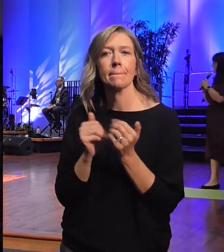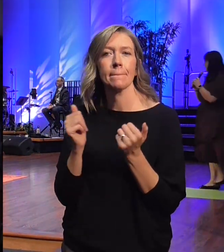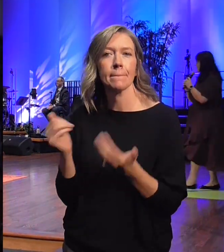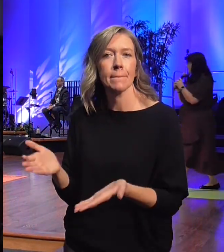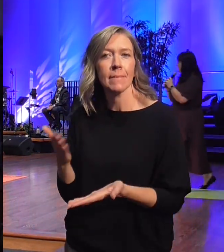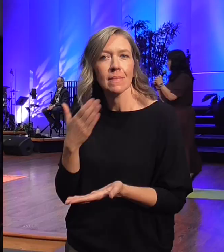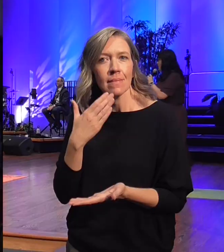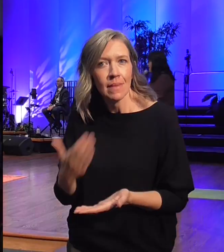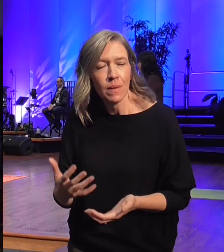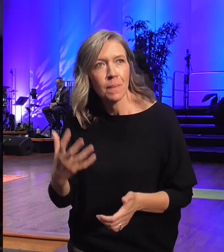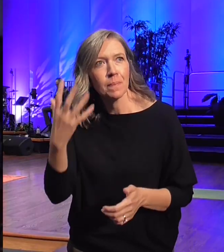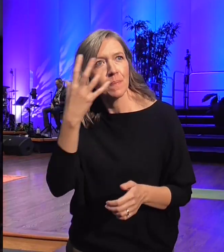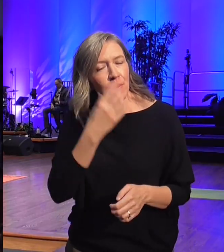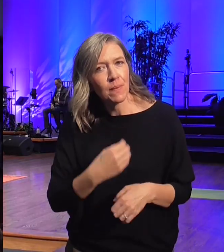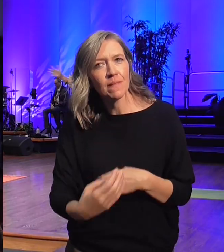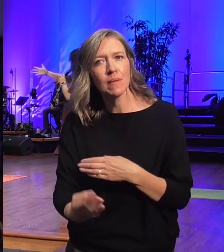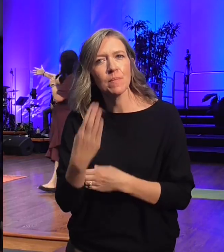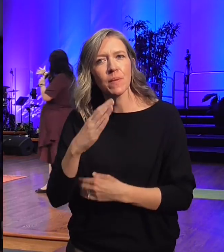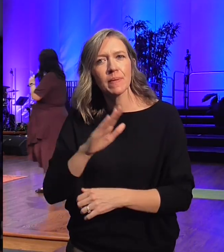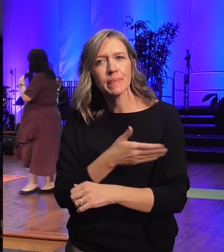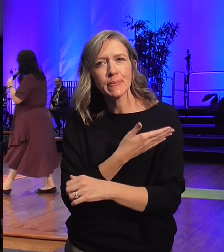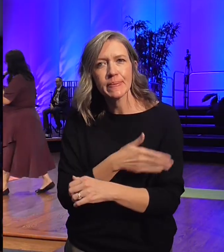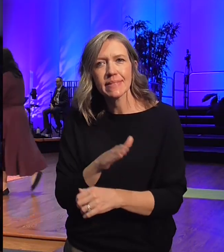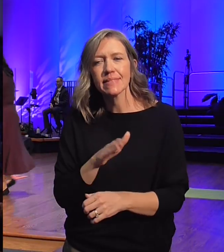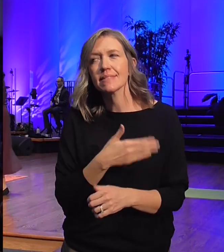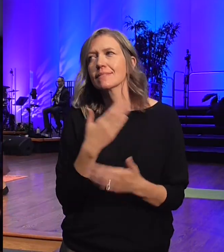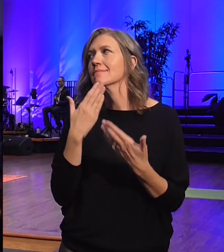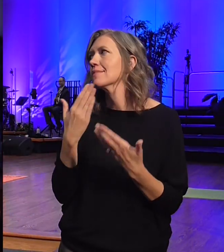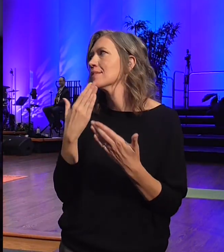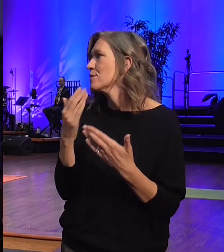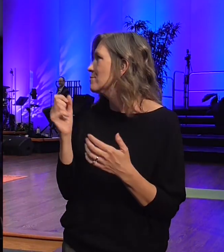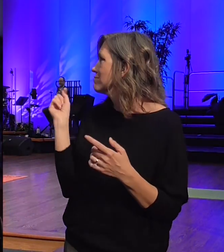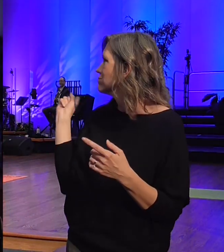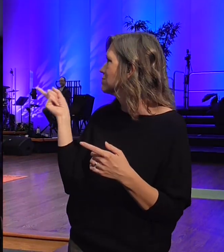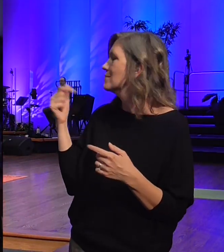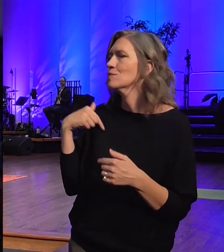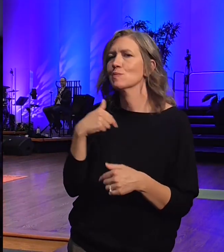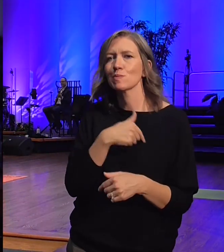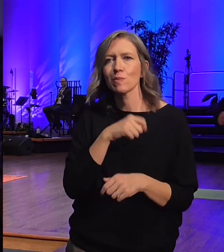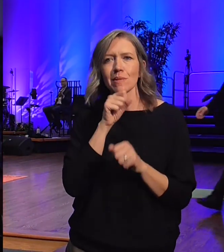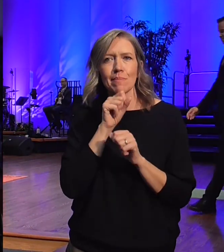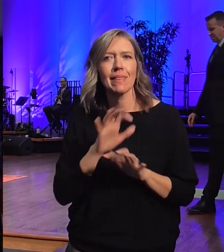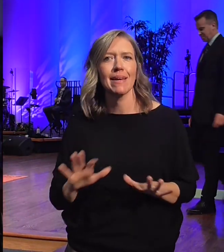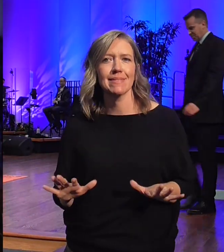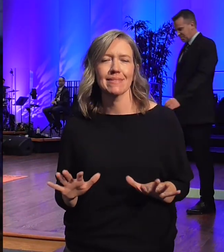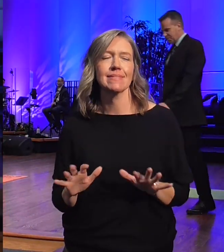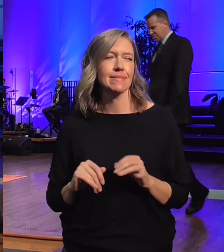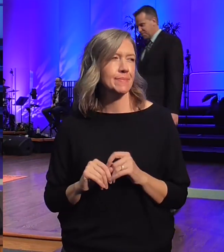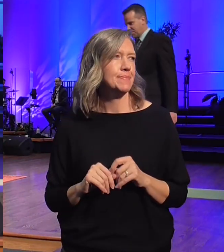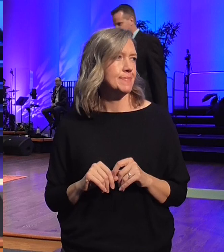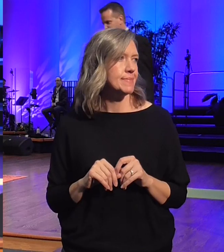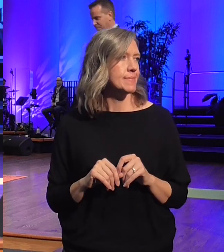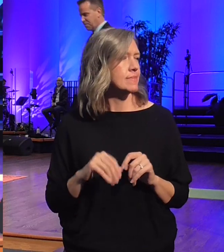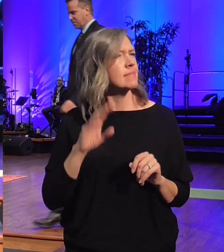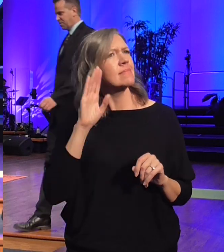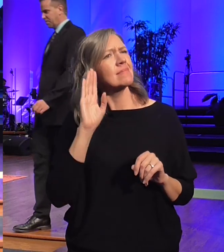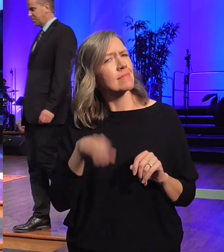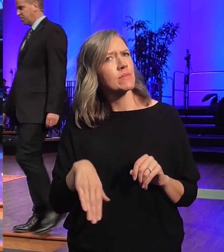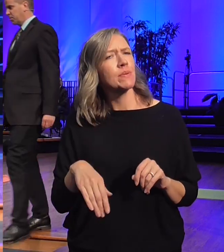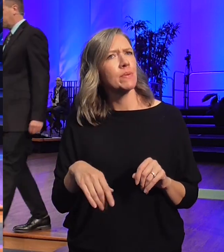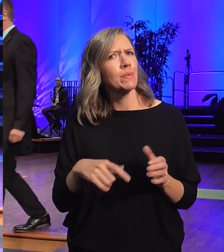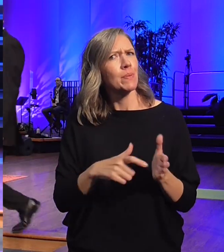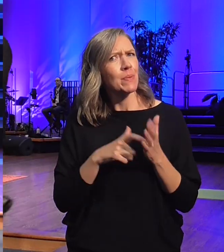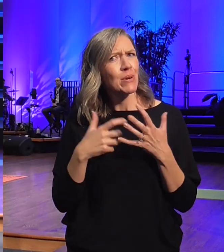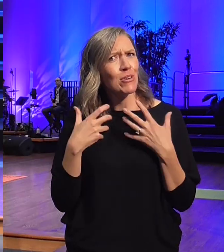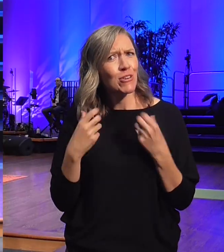Thank you. Beautiful, beautiful morning of music. Thank you so much to all of you. We are blessed. We are blessed. Hey, I know it takes a lot